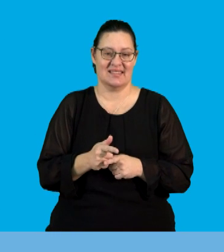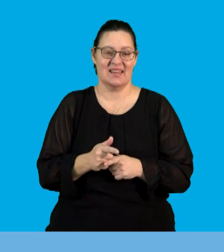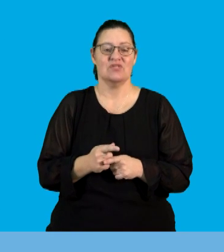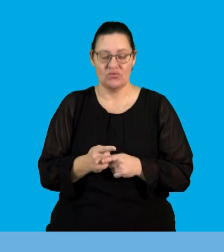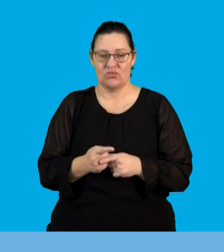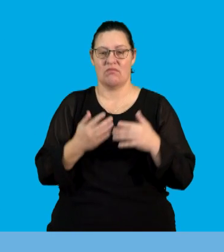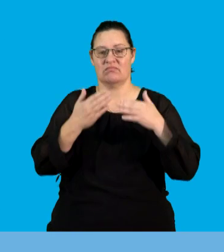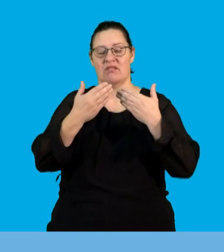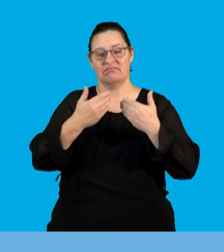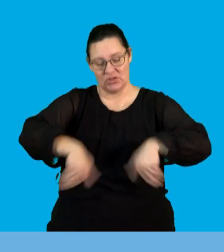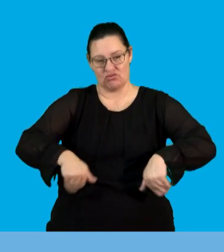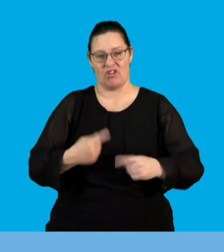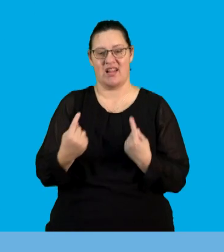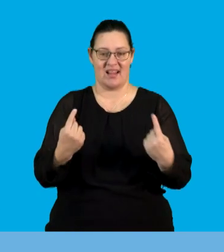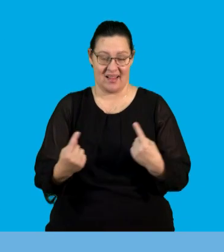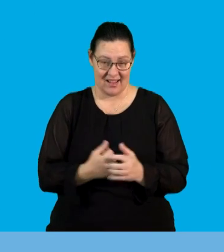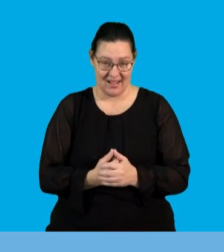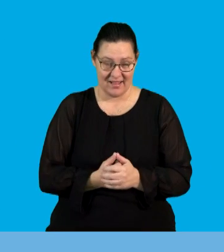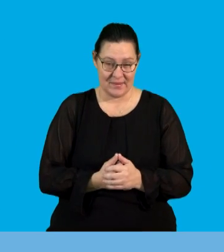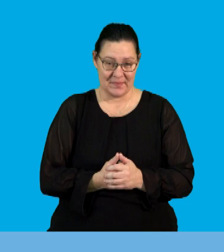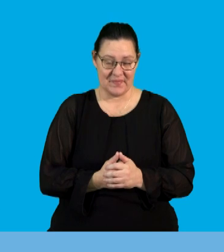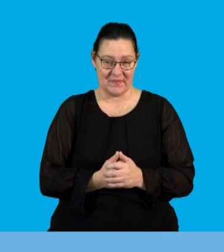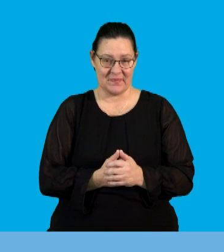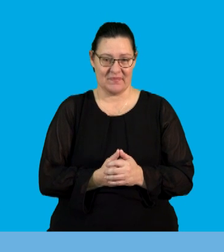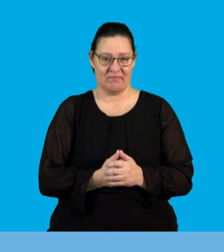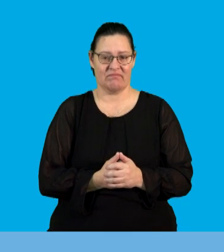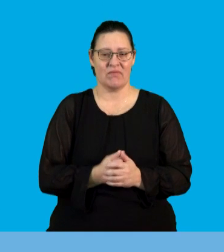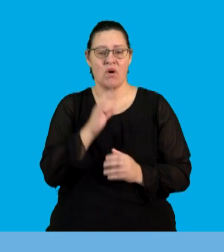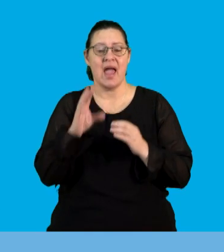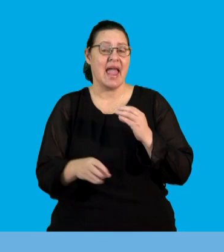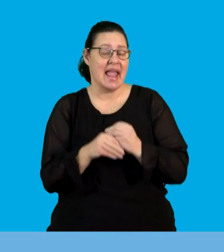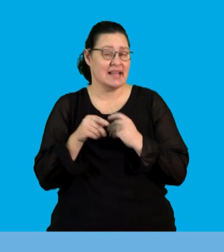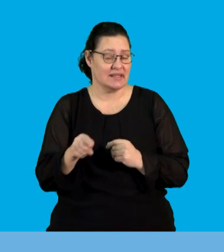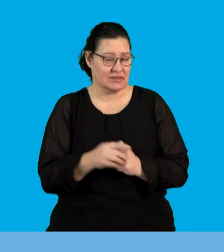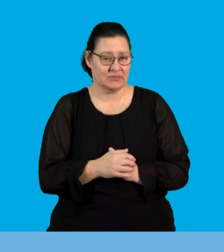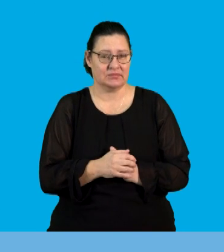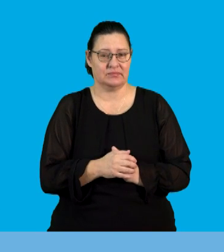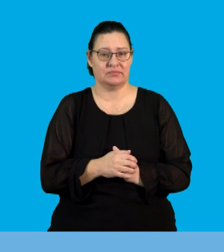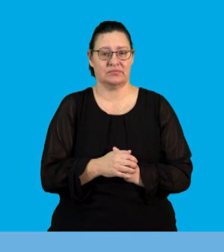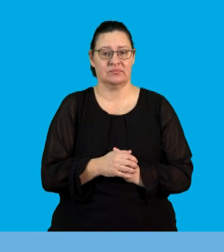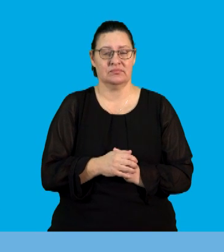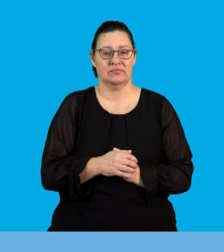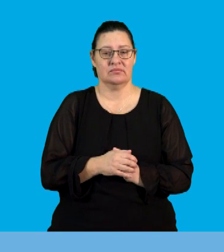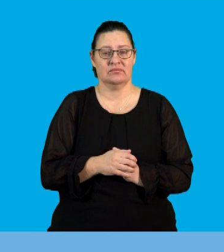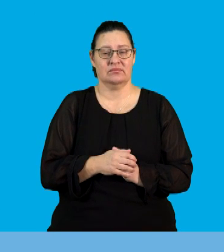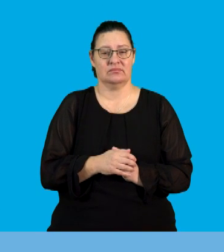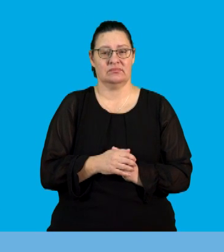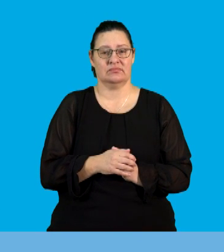to neutralize each other. So, in addition to that,